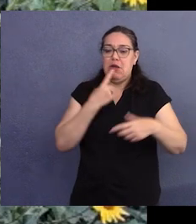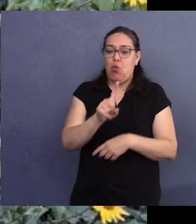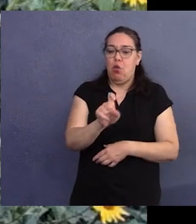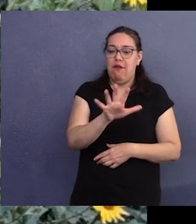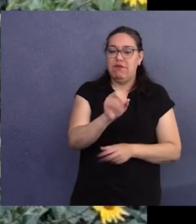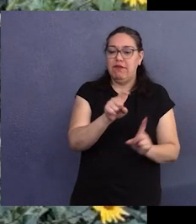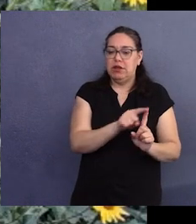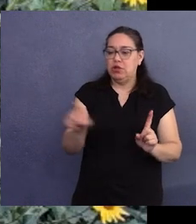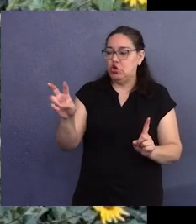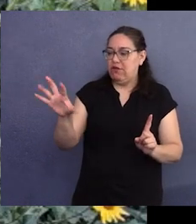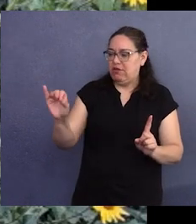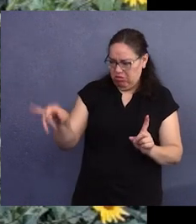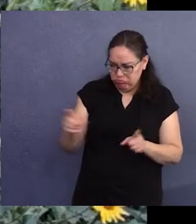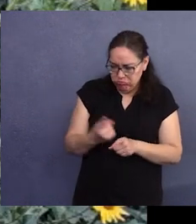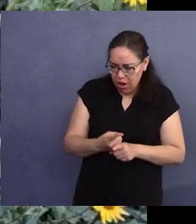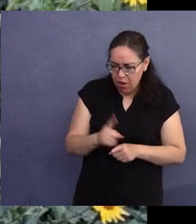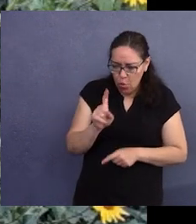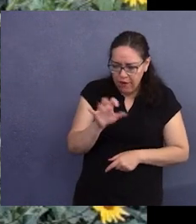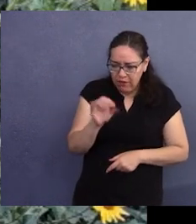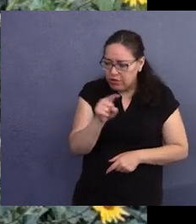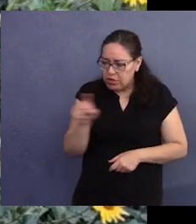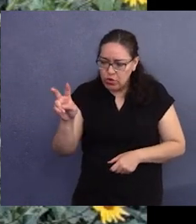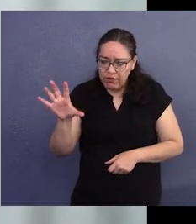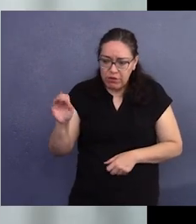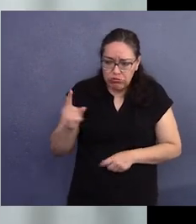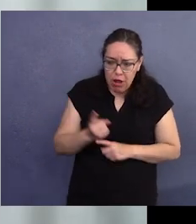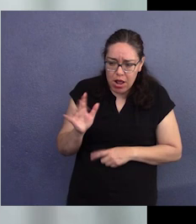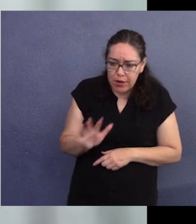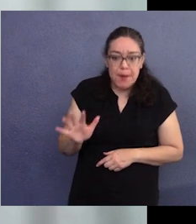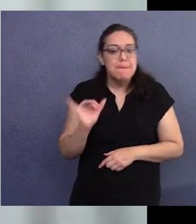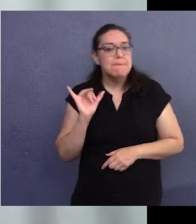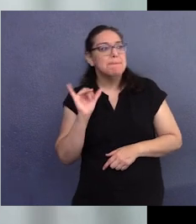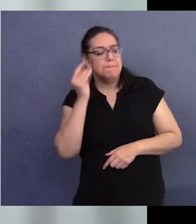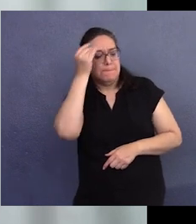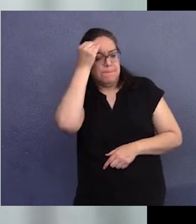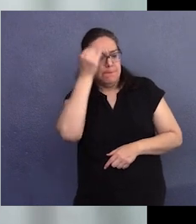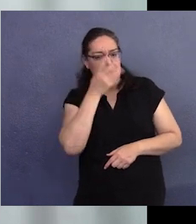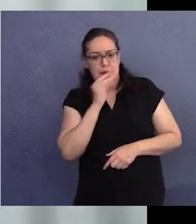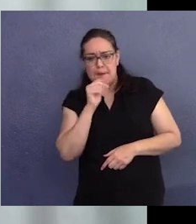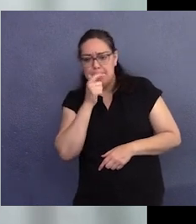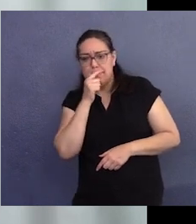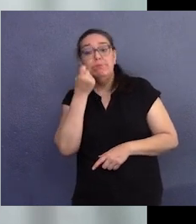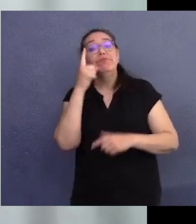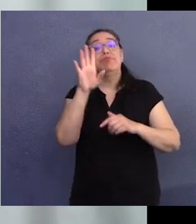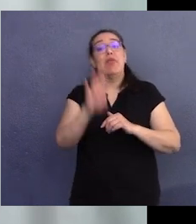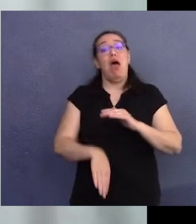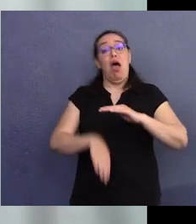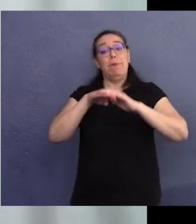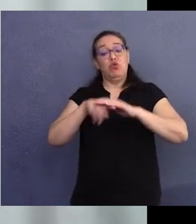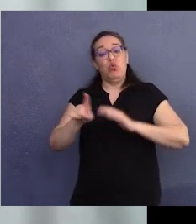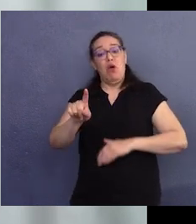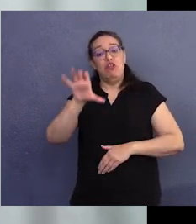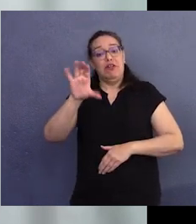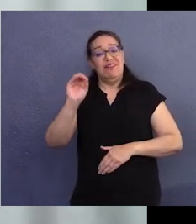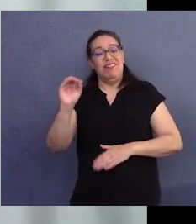think the range was 150 to 250, somewhere around there. It was up to 150,000 if